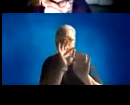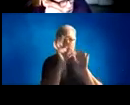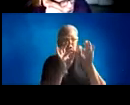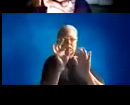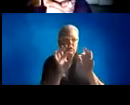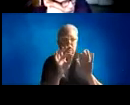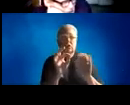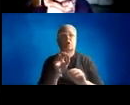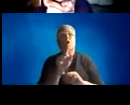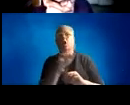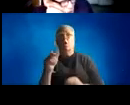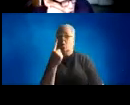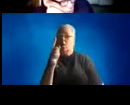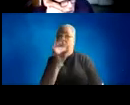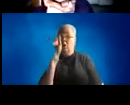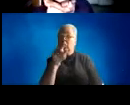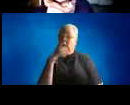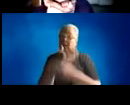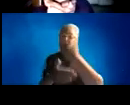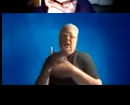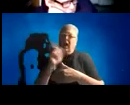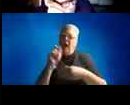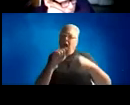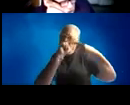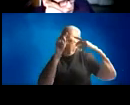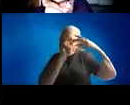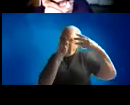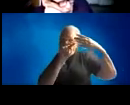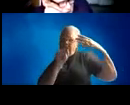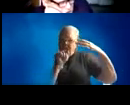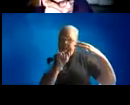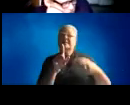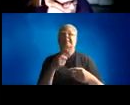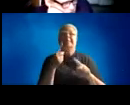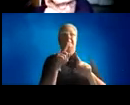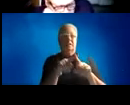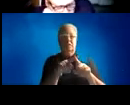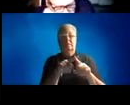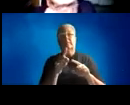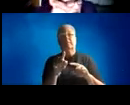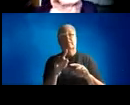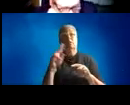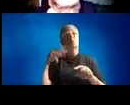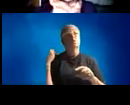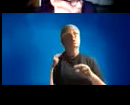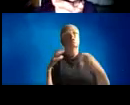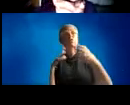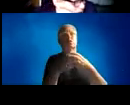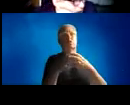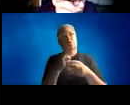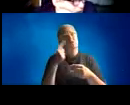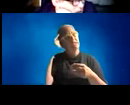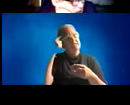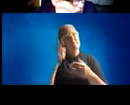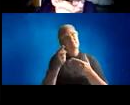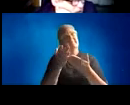the one question? And what might be left out from the Washington group? And do you have experiences you want to share with us? And I will go